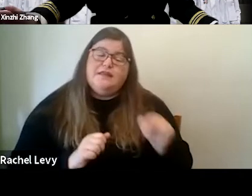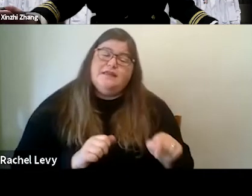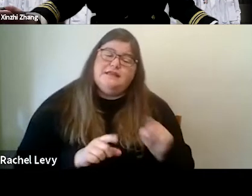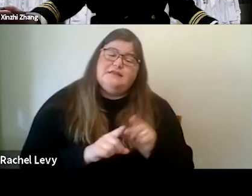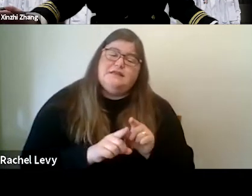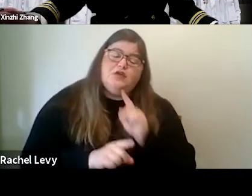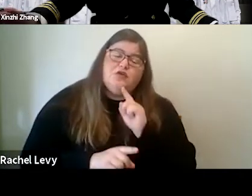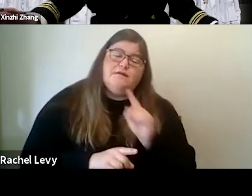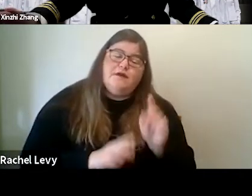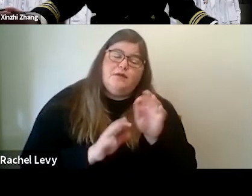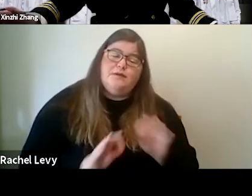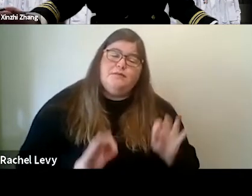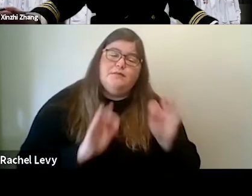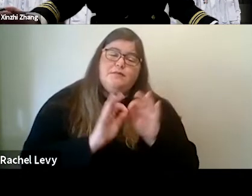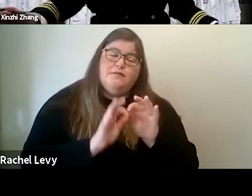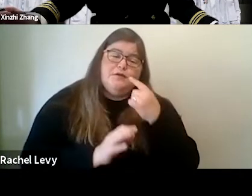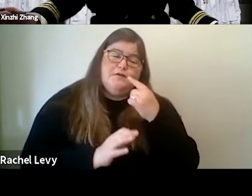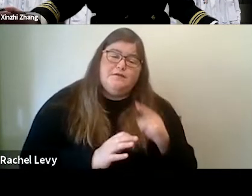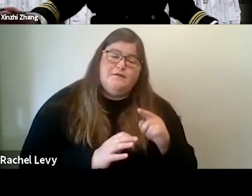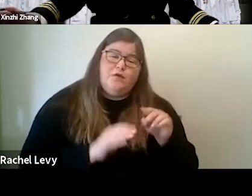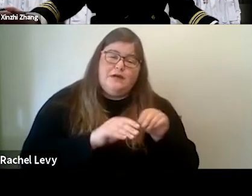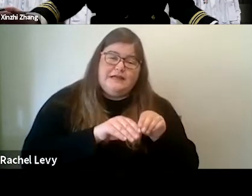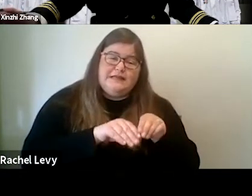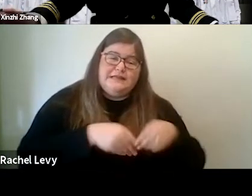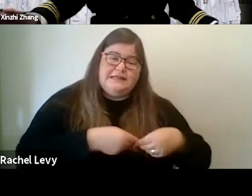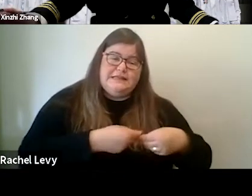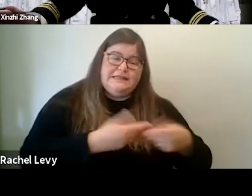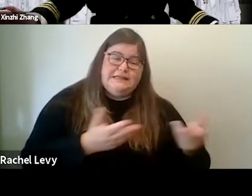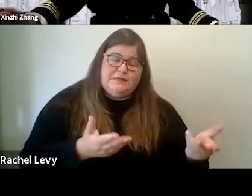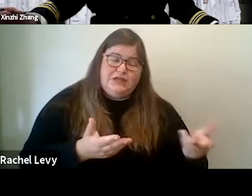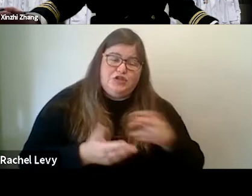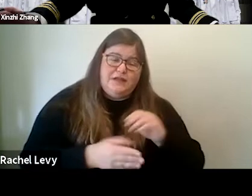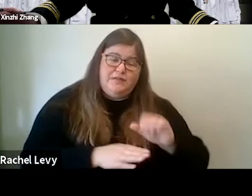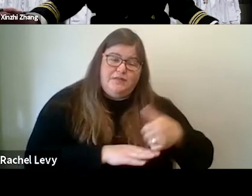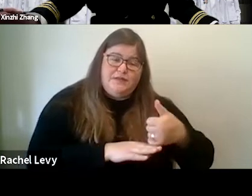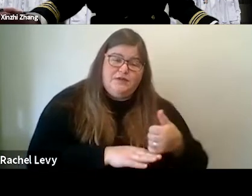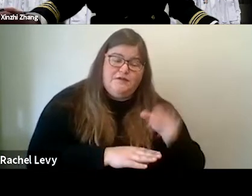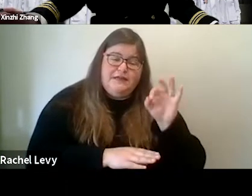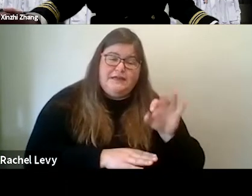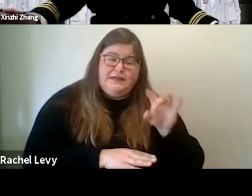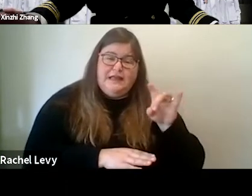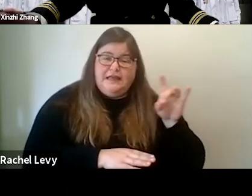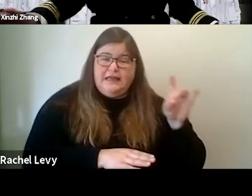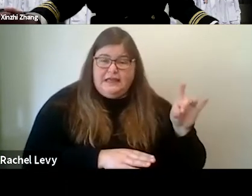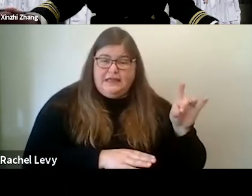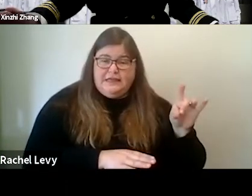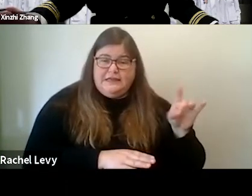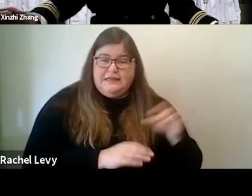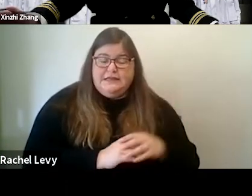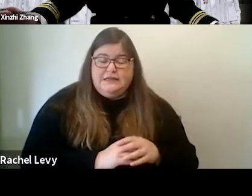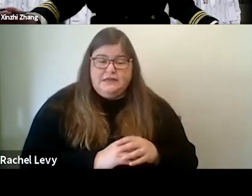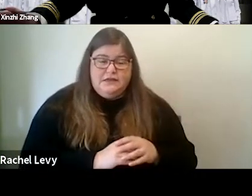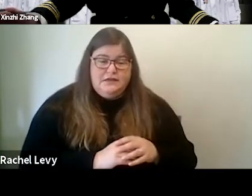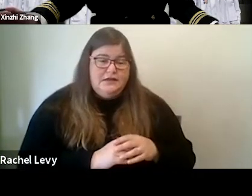very important for the dissemination and the implementation of 9/8 initiatives, having